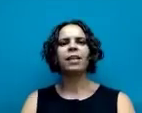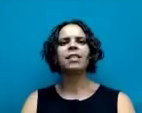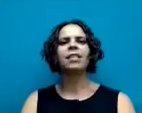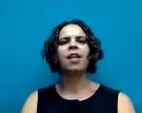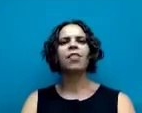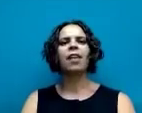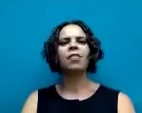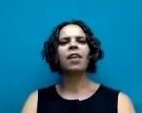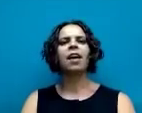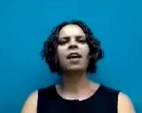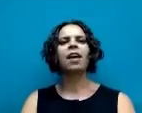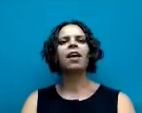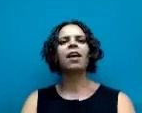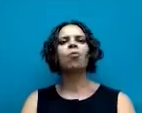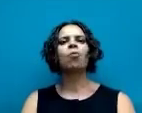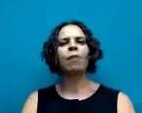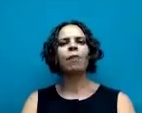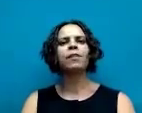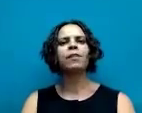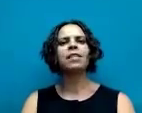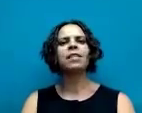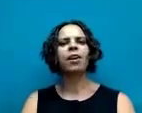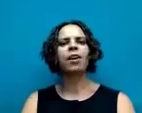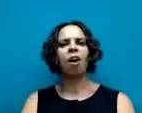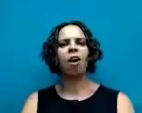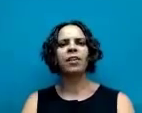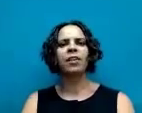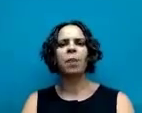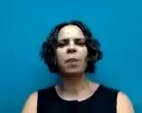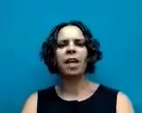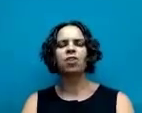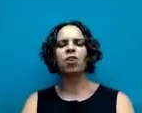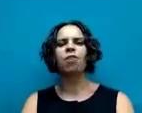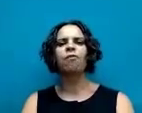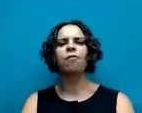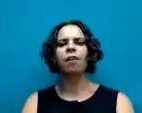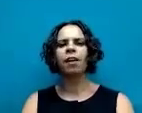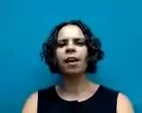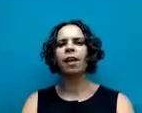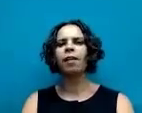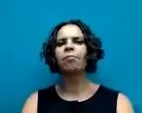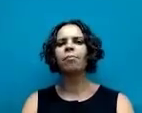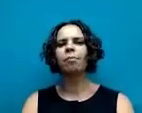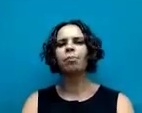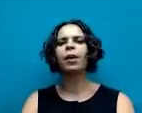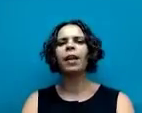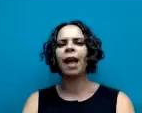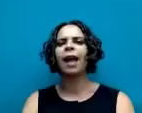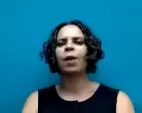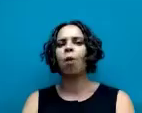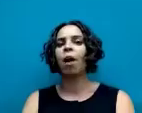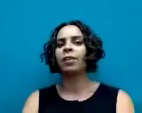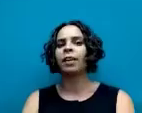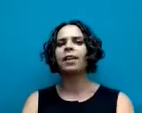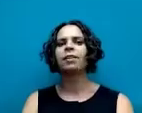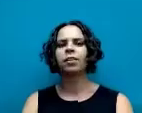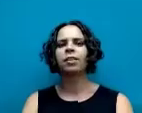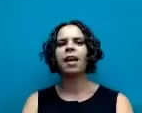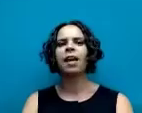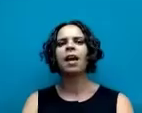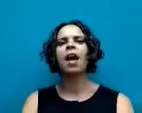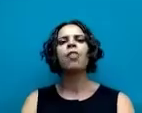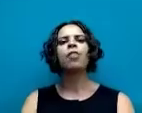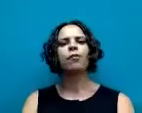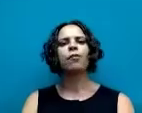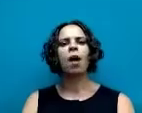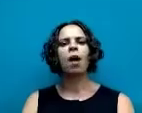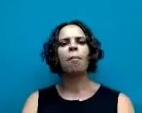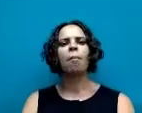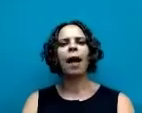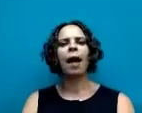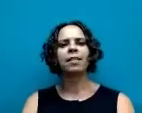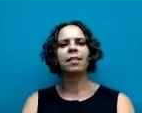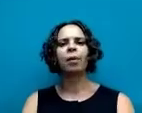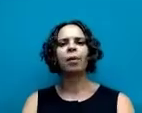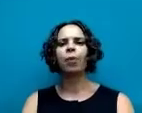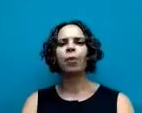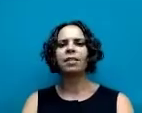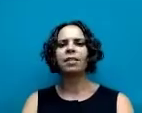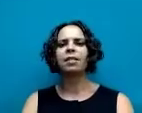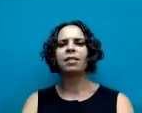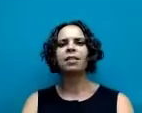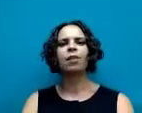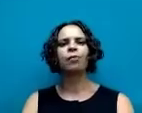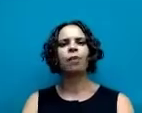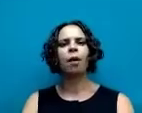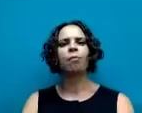You'll notice that the references that are on this page are pretty high quality, it looks like. They're from